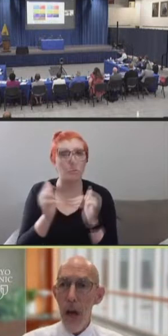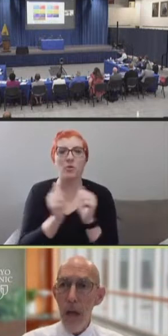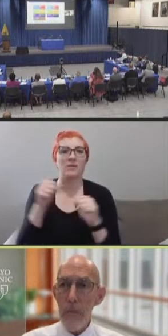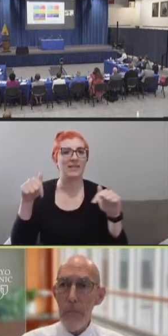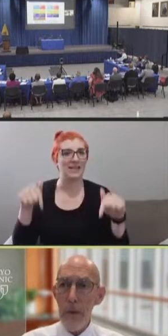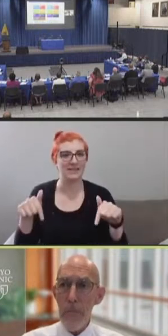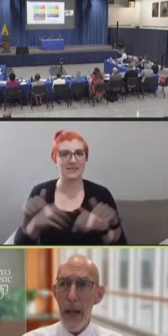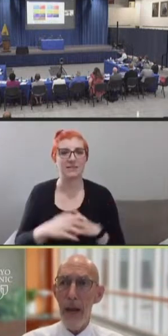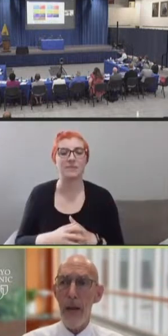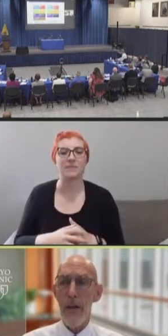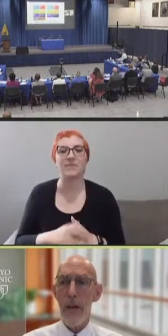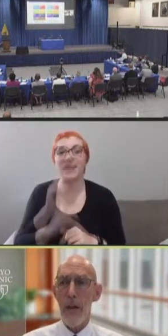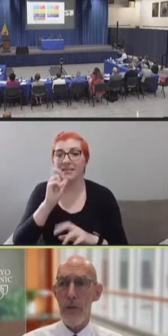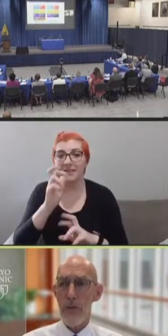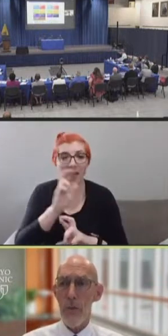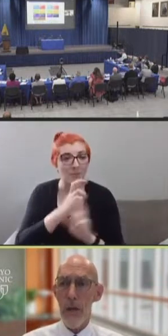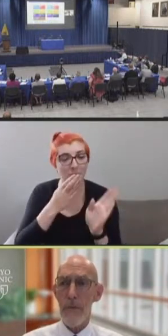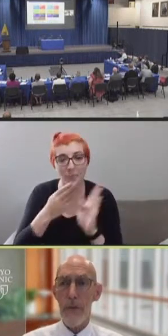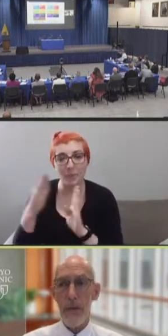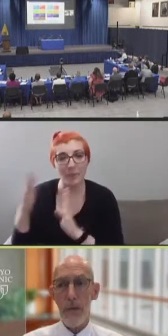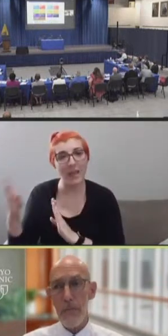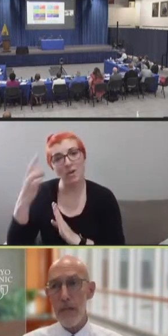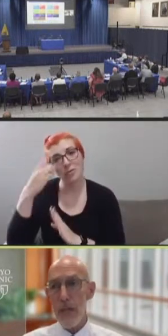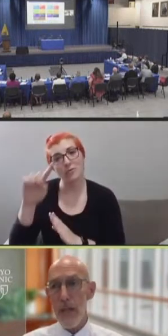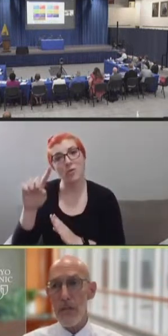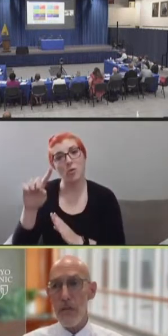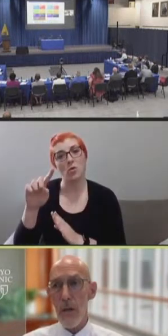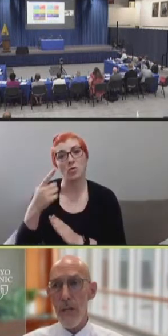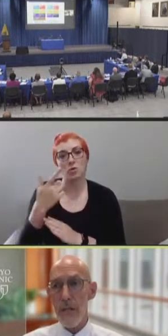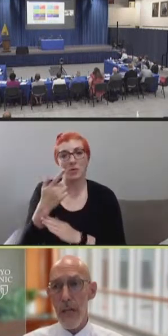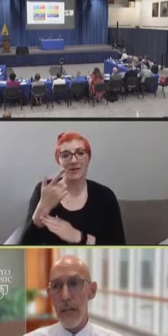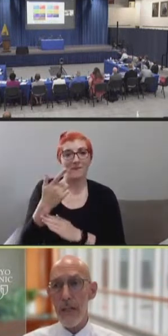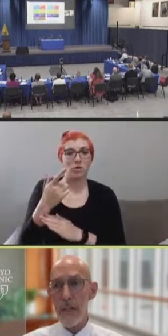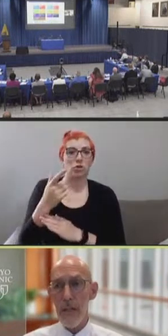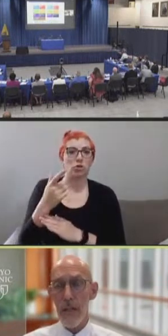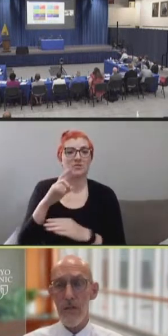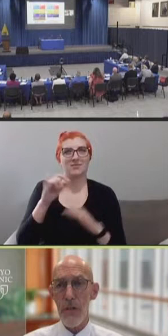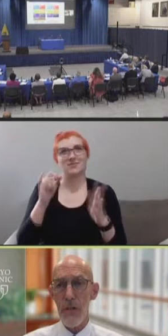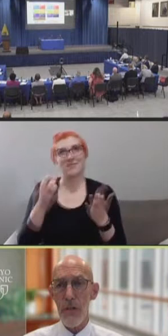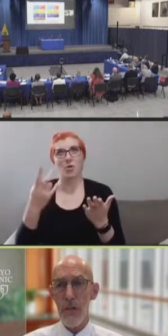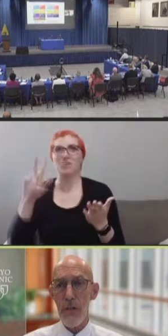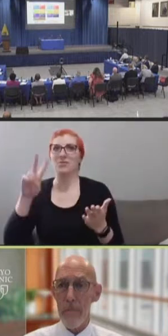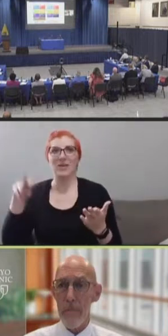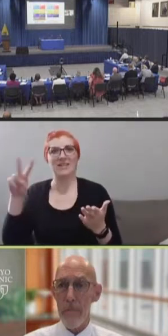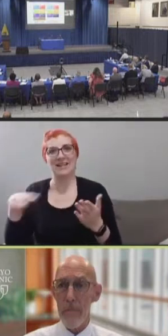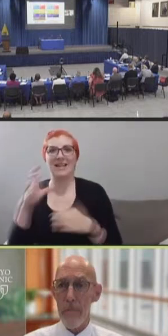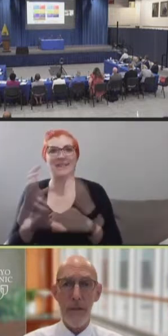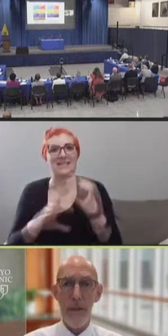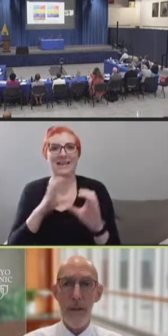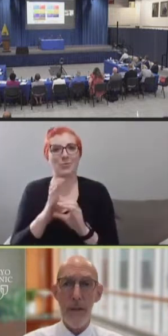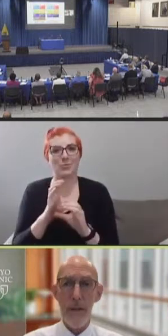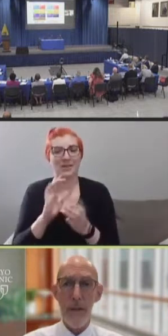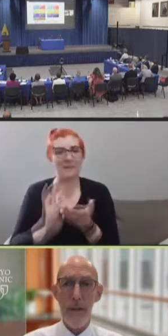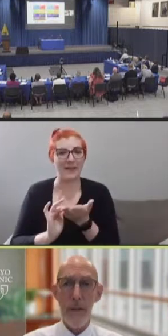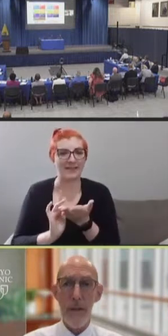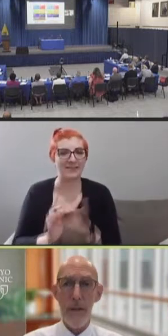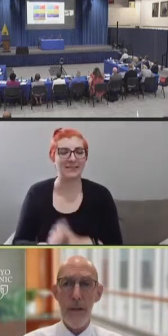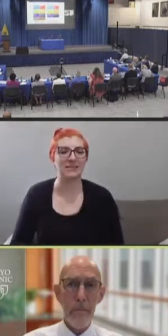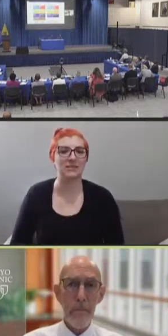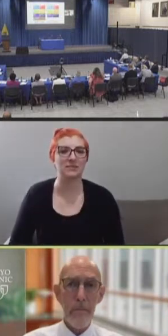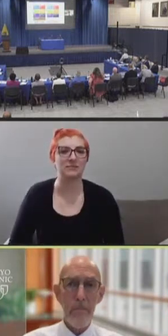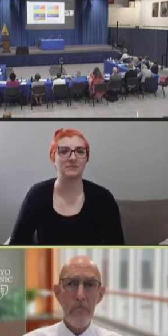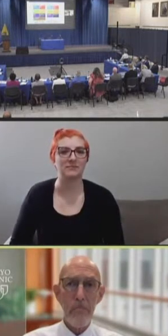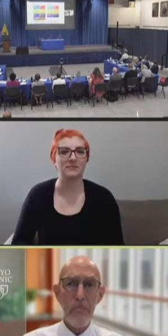they're unprepared for 21st, much less 22nd century medicine. Next